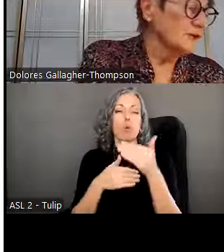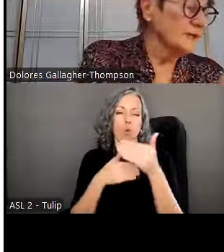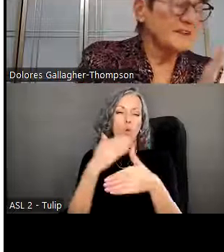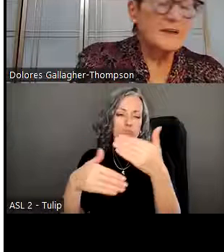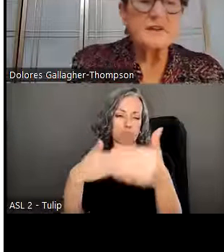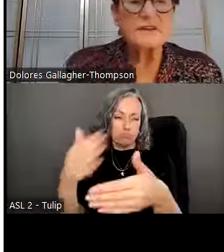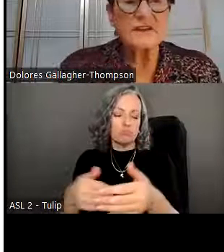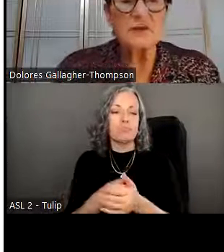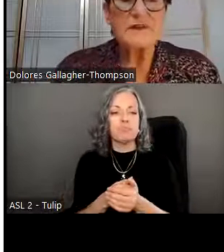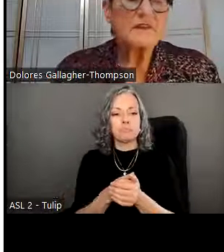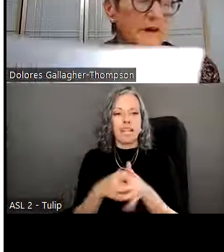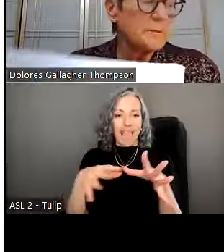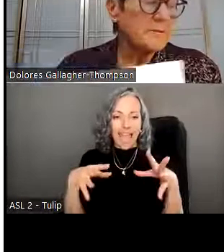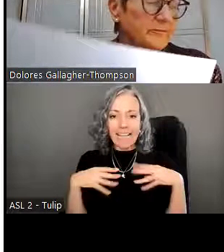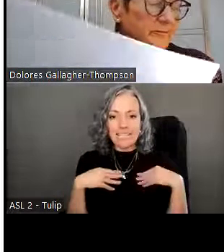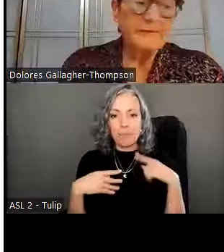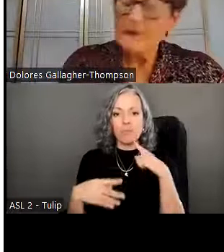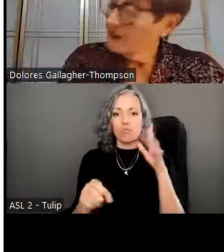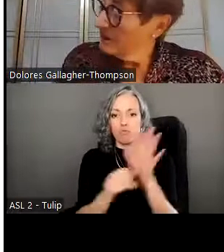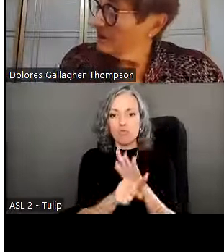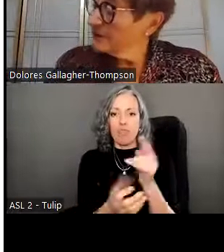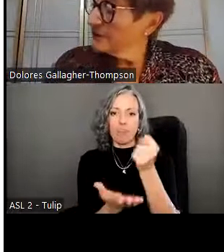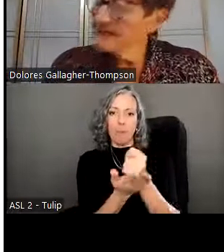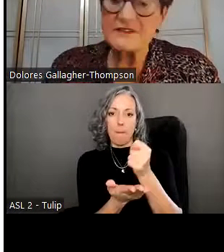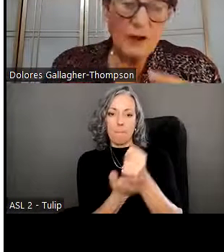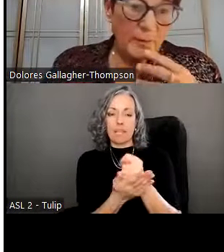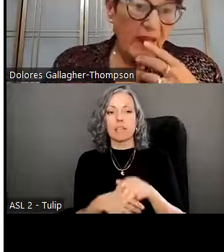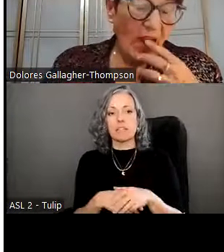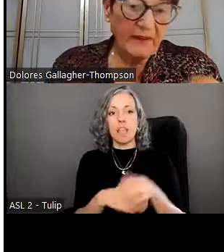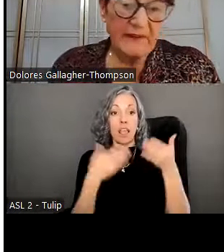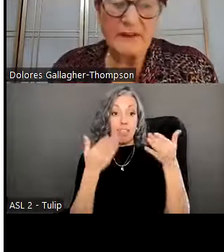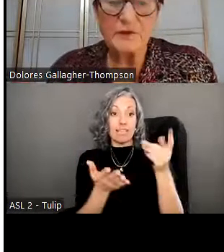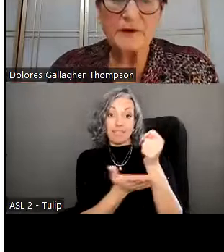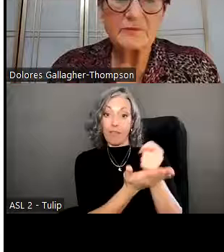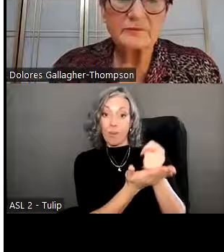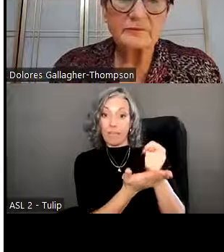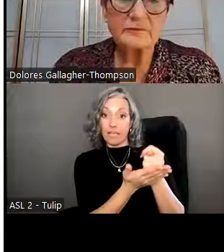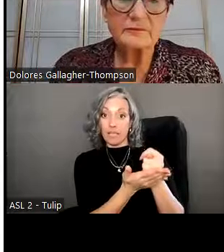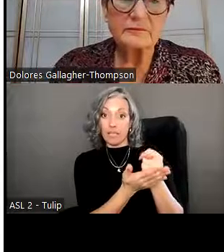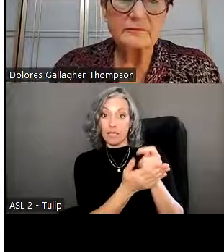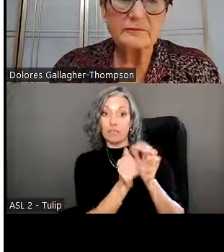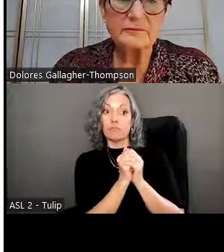go to acceptance and commitment therapy. So in this therapy, keep going.